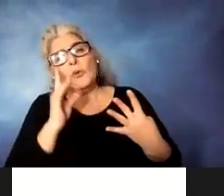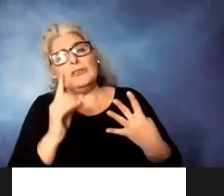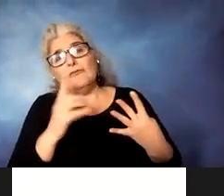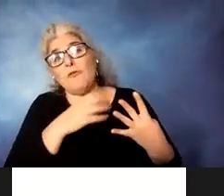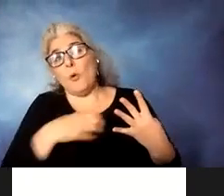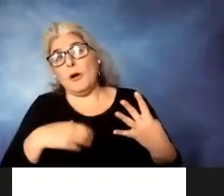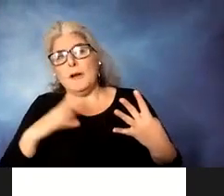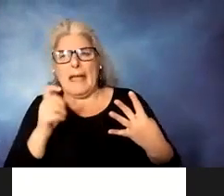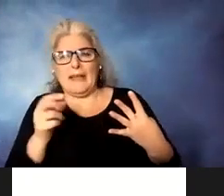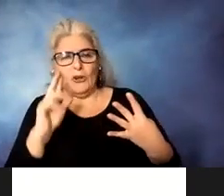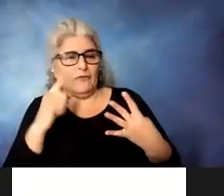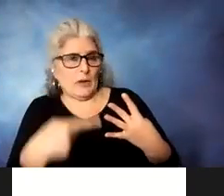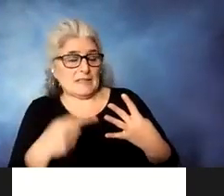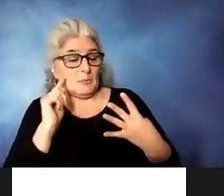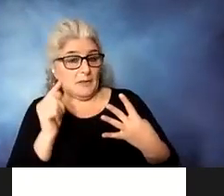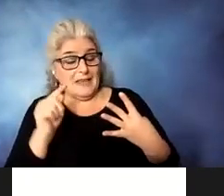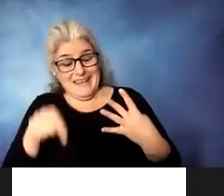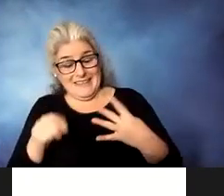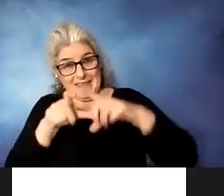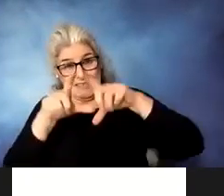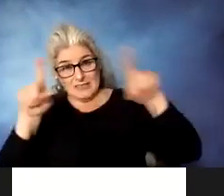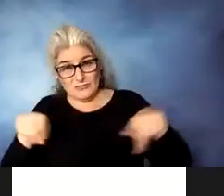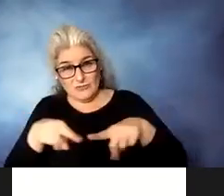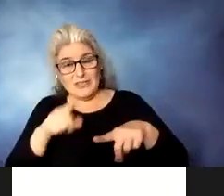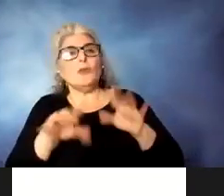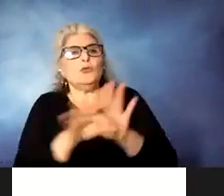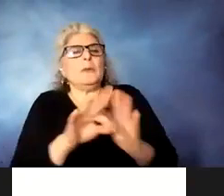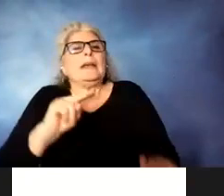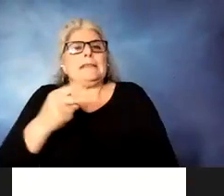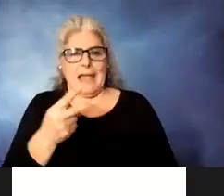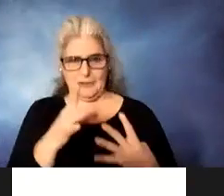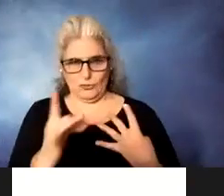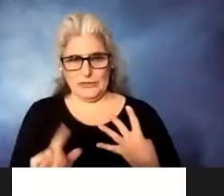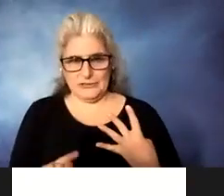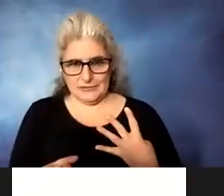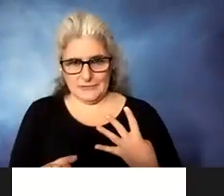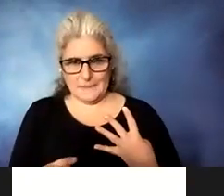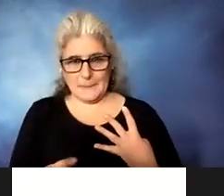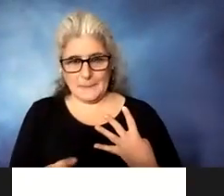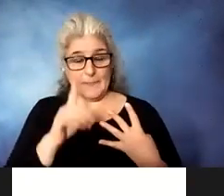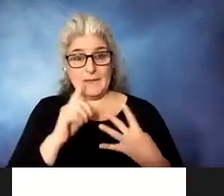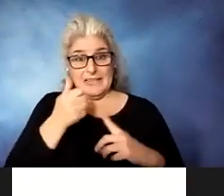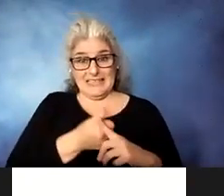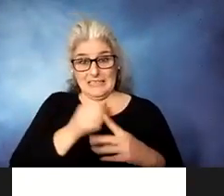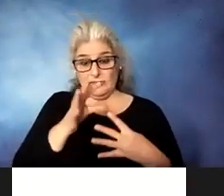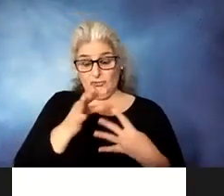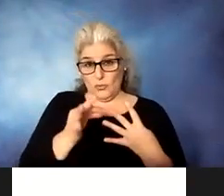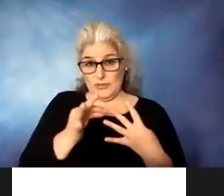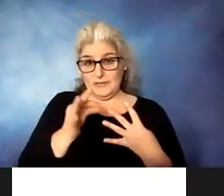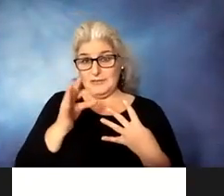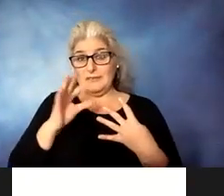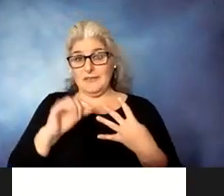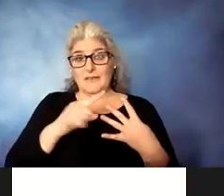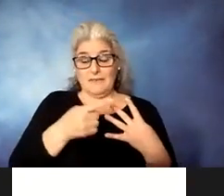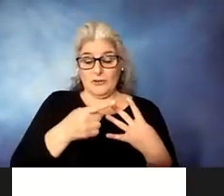of candidates. On this screen, the voter will select their second choice. So again, each choice, first choice, second choice,